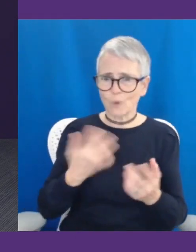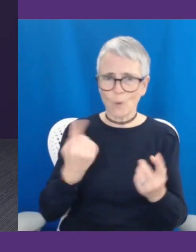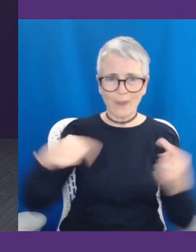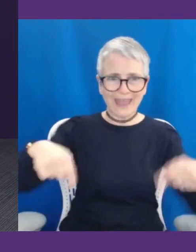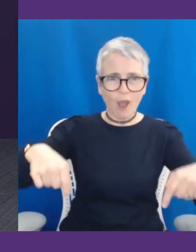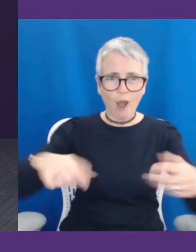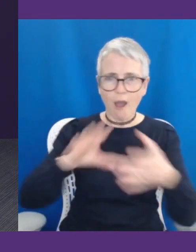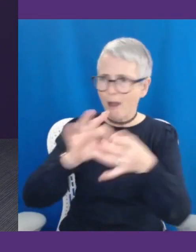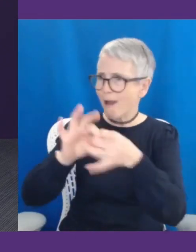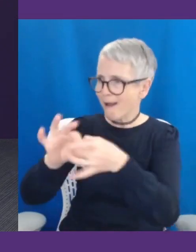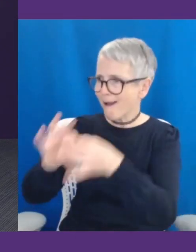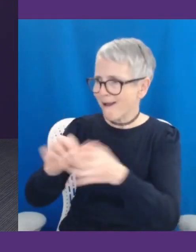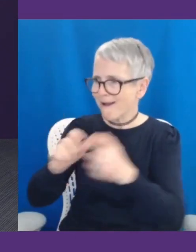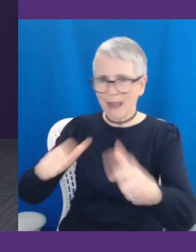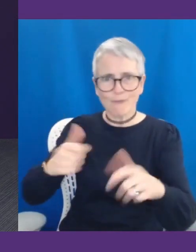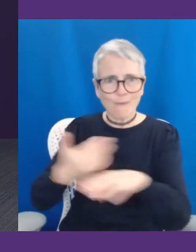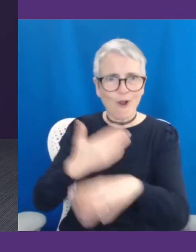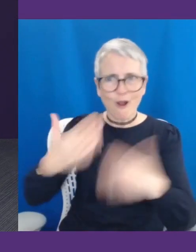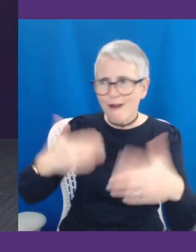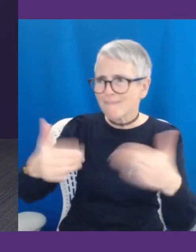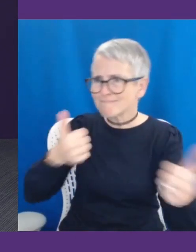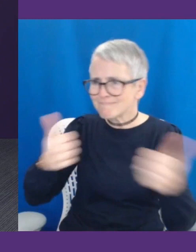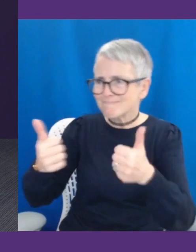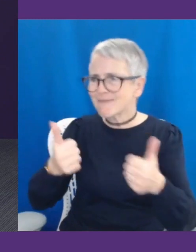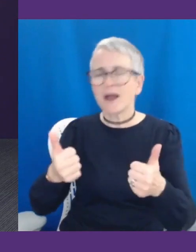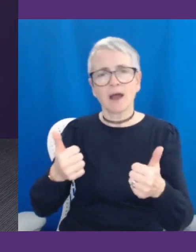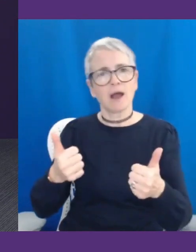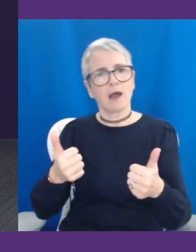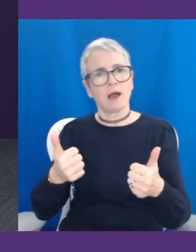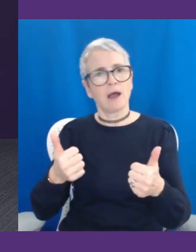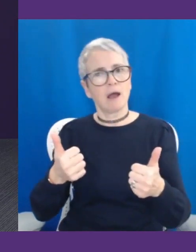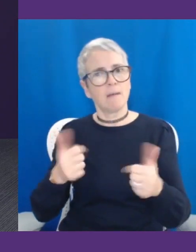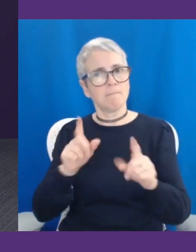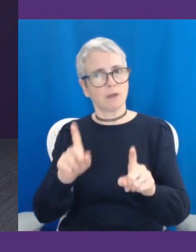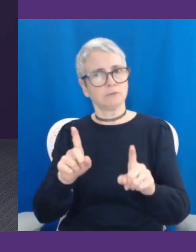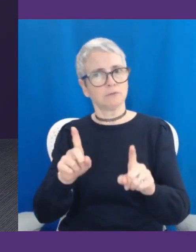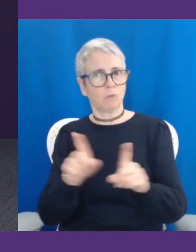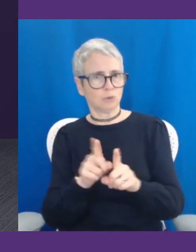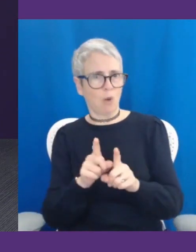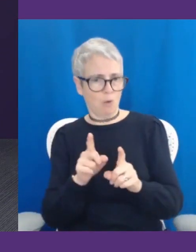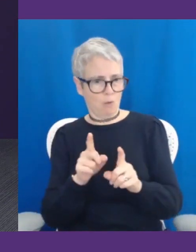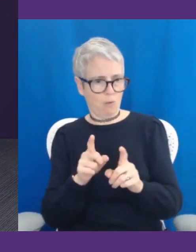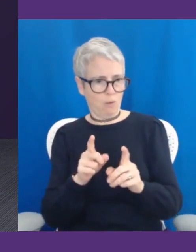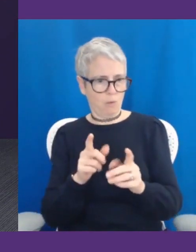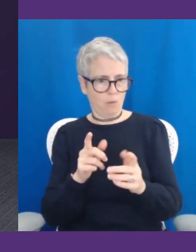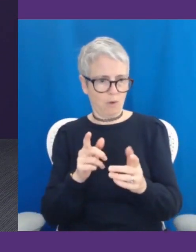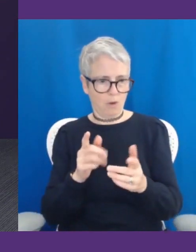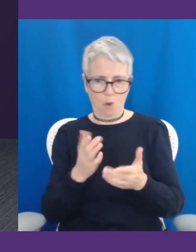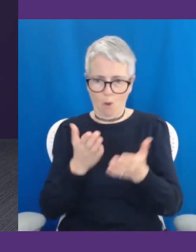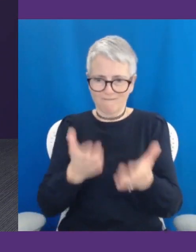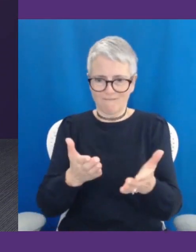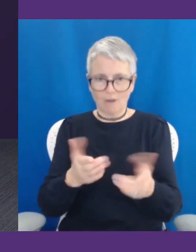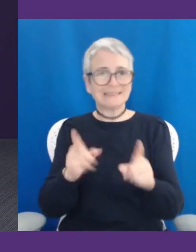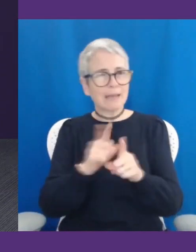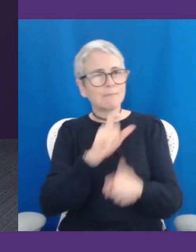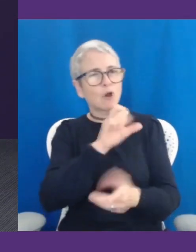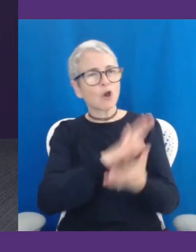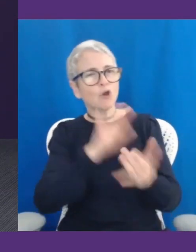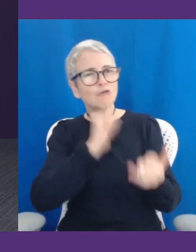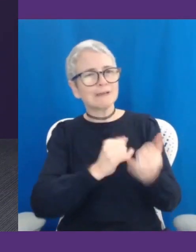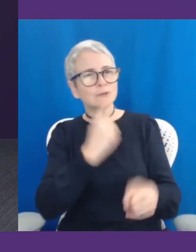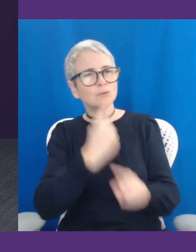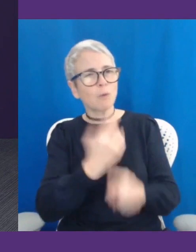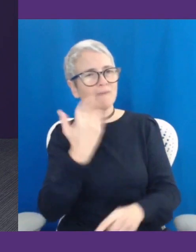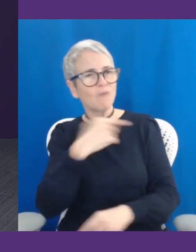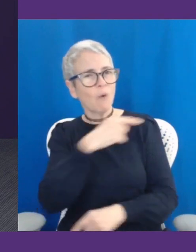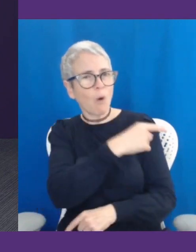what we have to the world. Because actually, as Chris mentioned earlier on the segment, this is really about a community. It's a partnership.